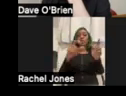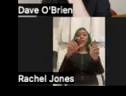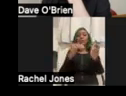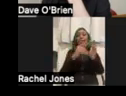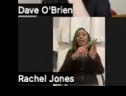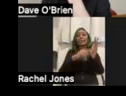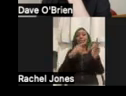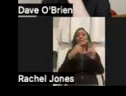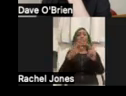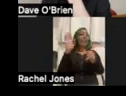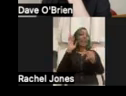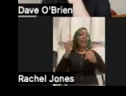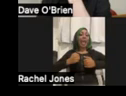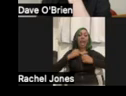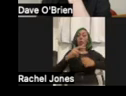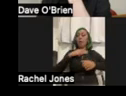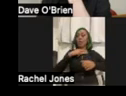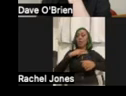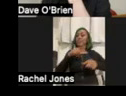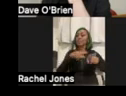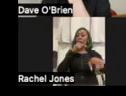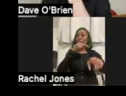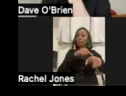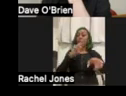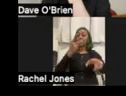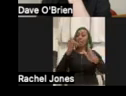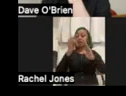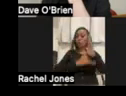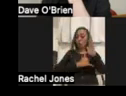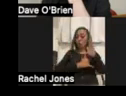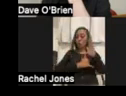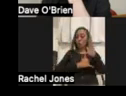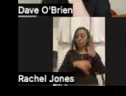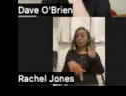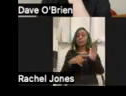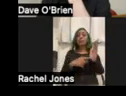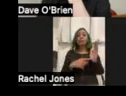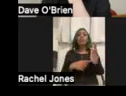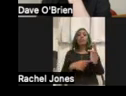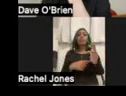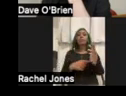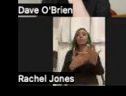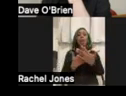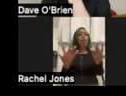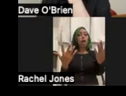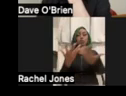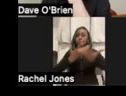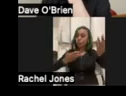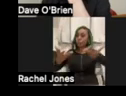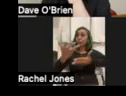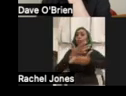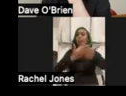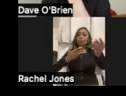Voices came out at the same time as the second report, Essential and Invisible. And we had a lot of conversations with